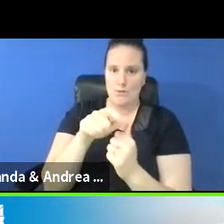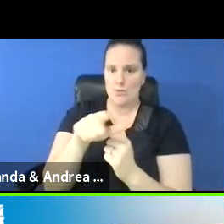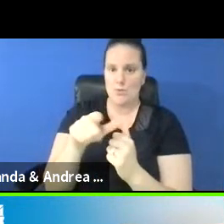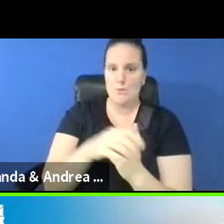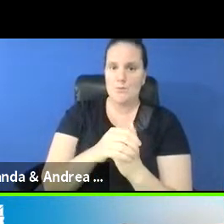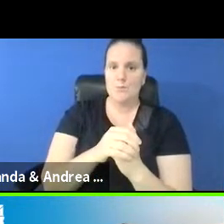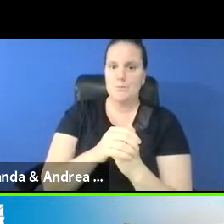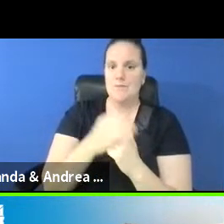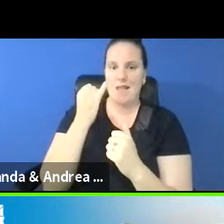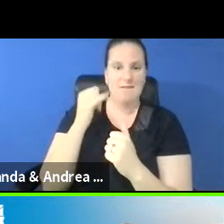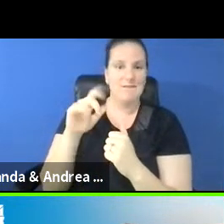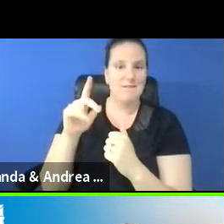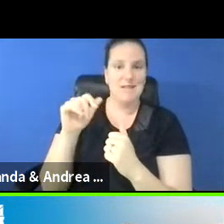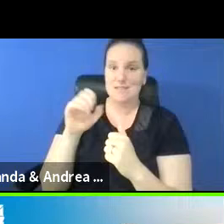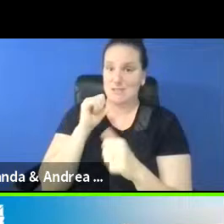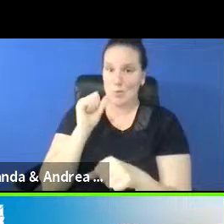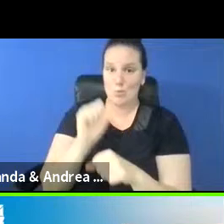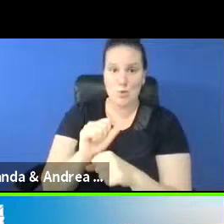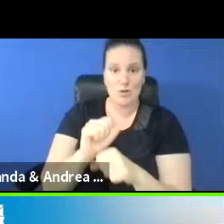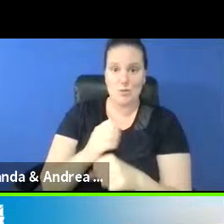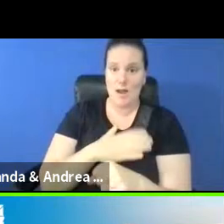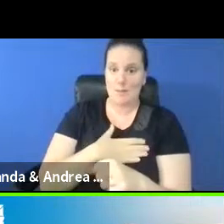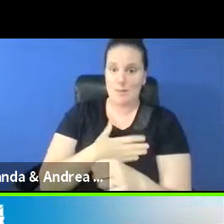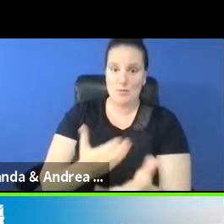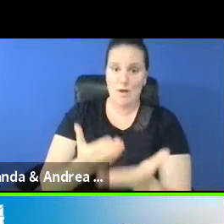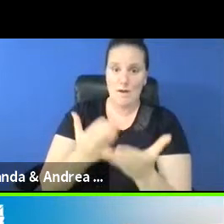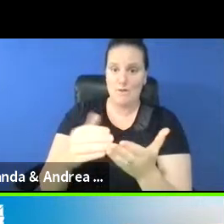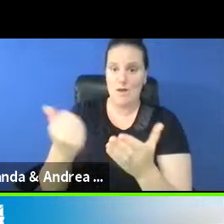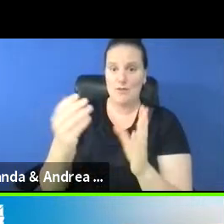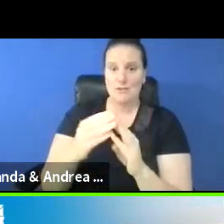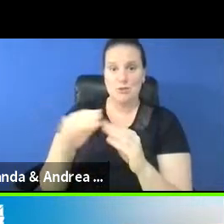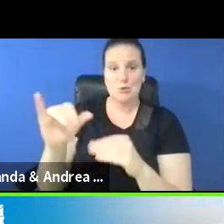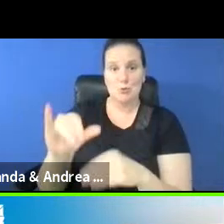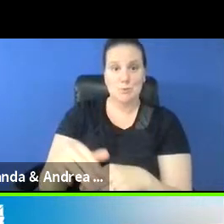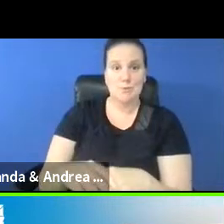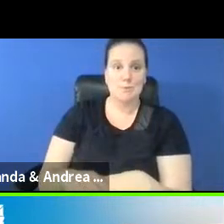if these dates don't work, we're happy to offer another session too, Matt.